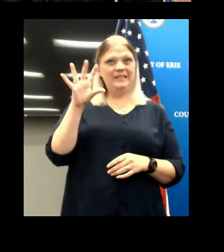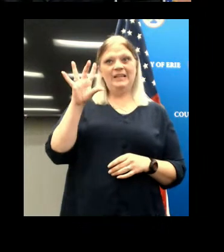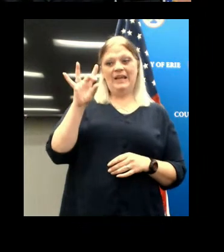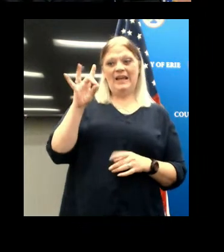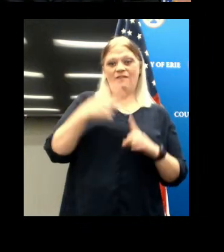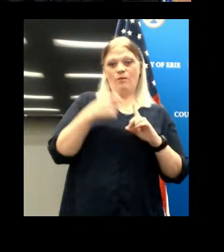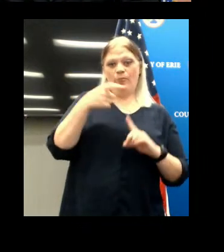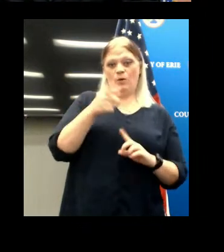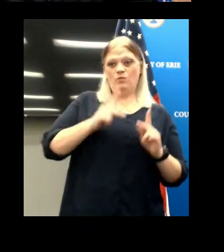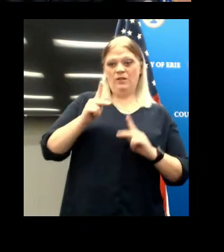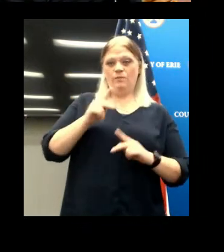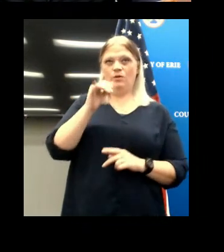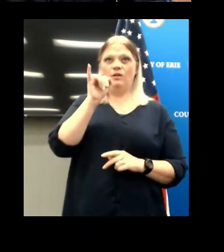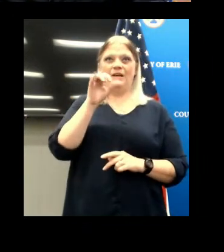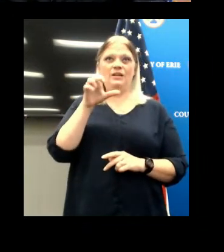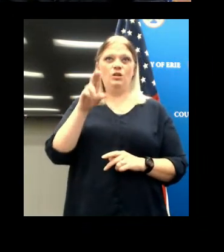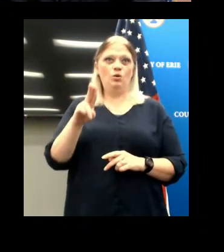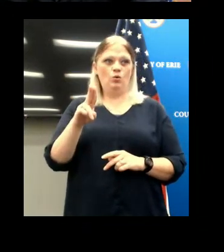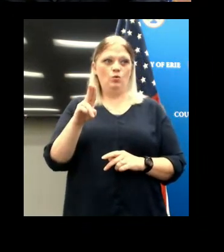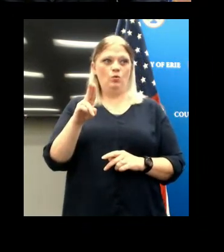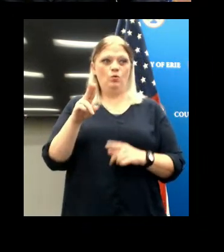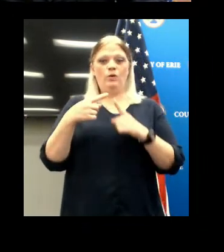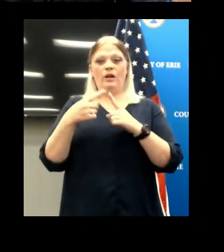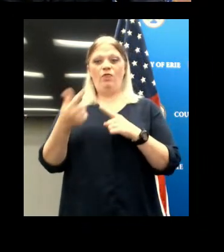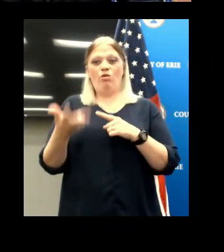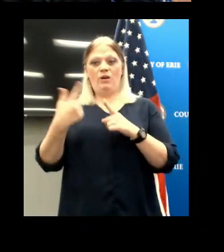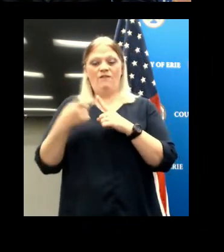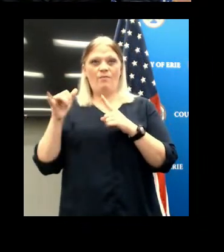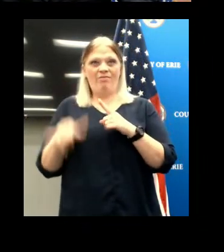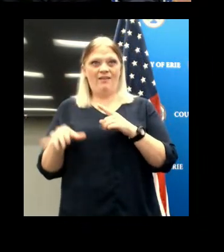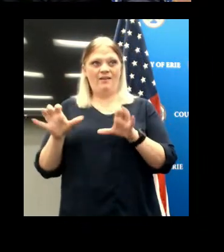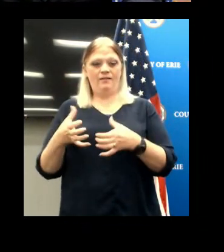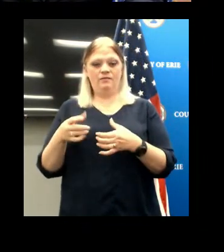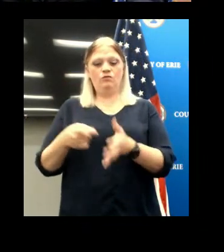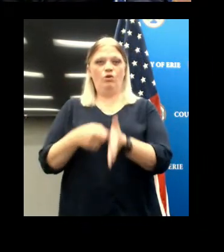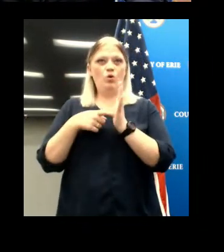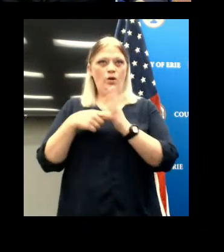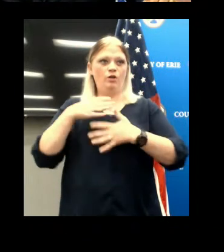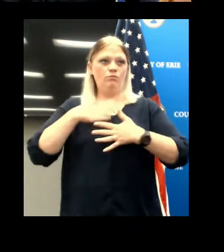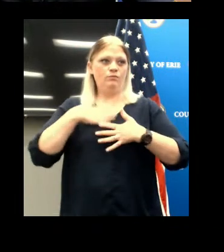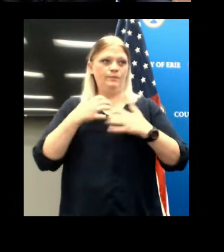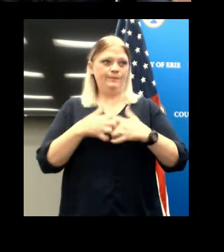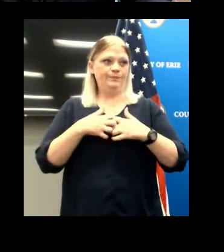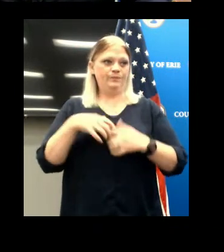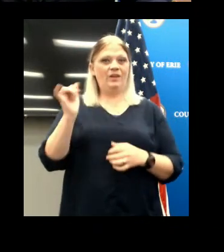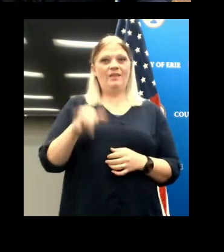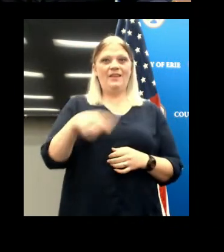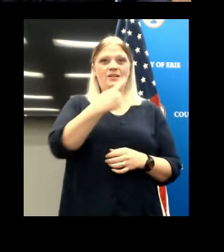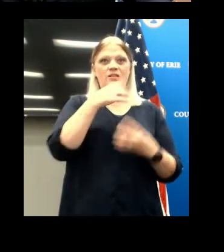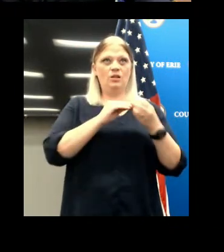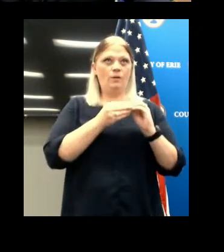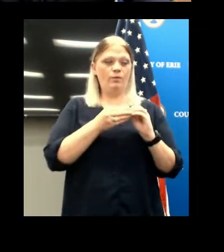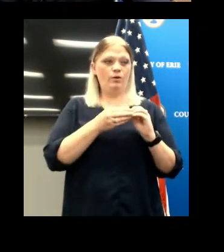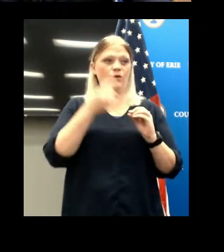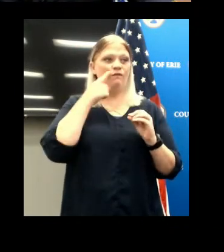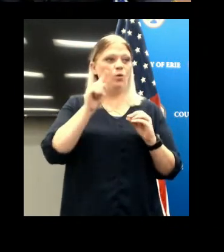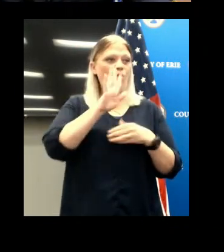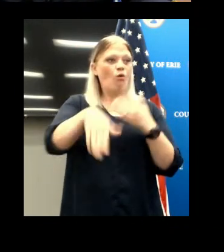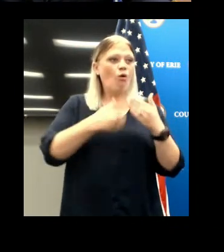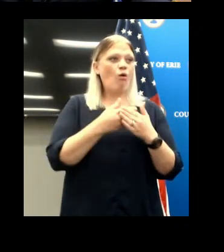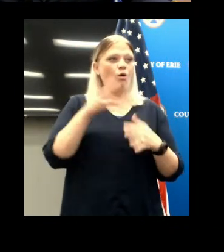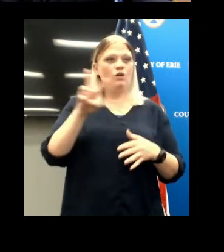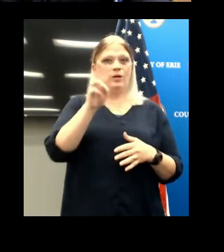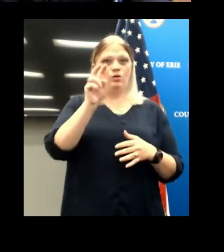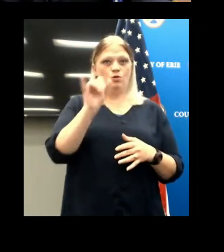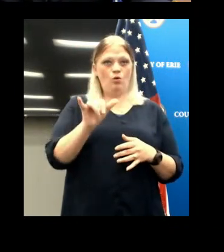these individuals are in the ICU unit, and 3 individuals required a ventilator. This is the number for all of Western